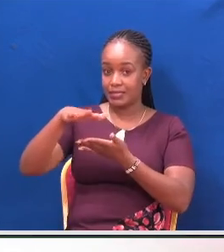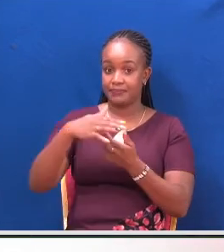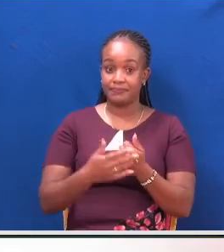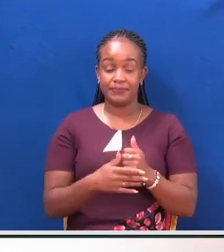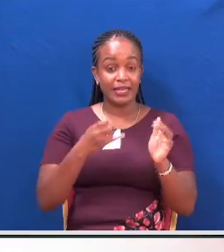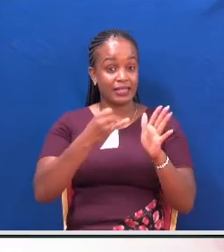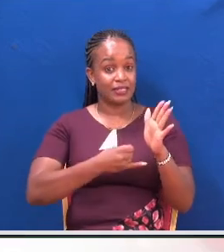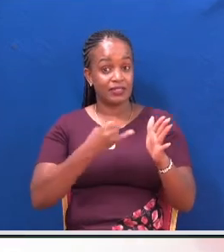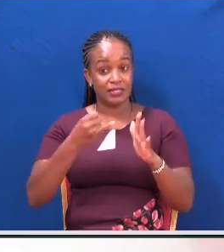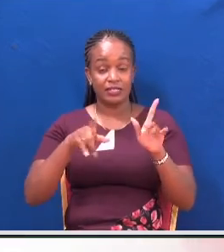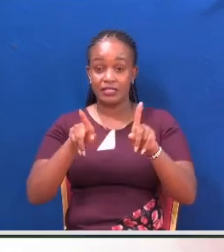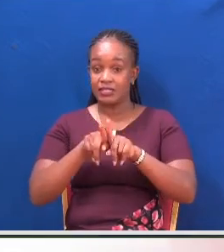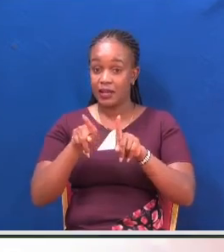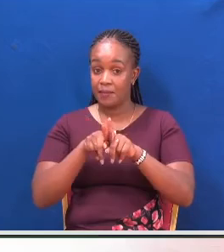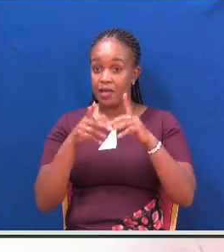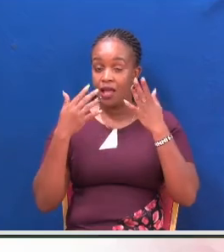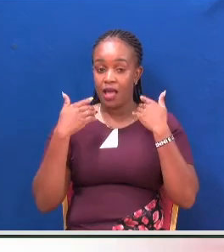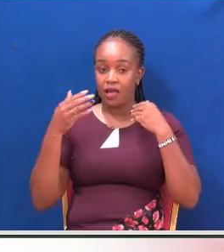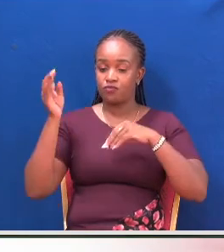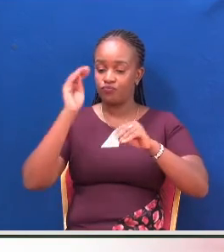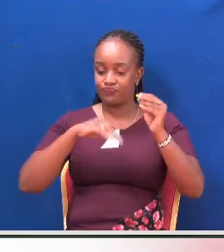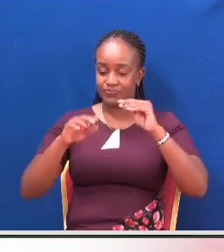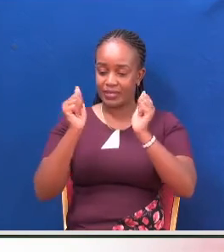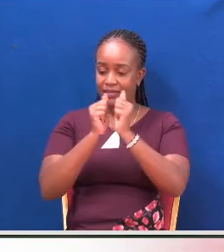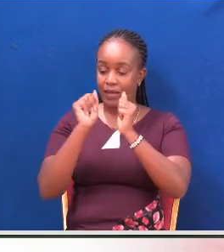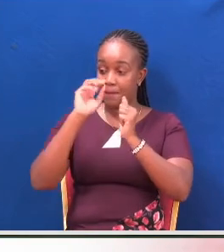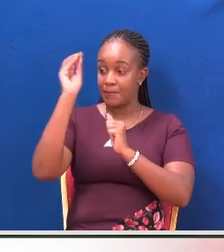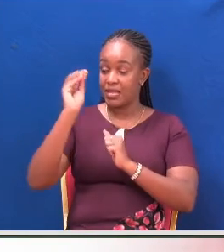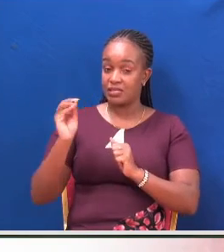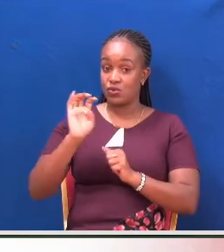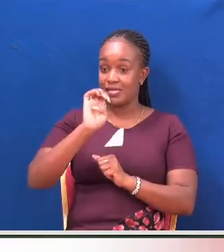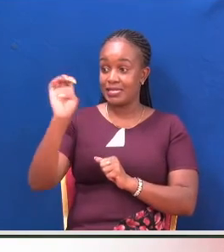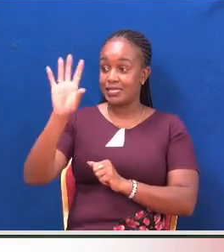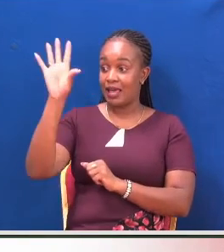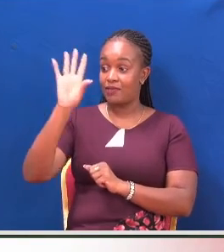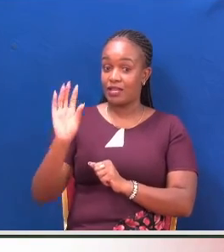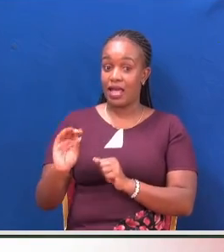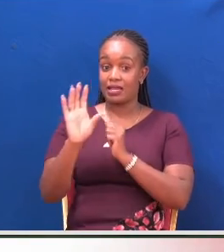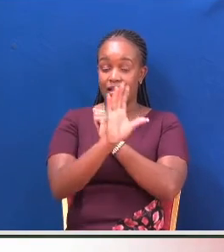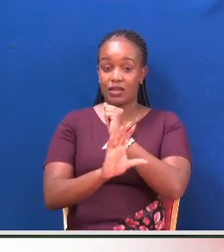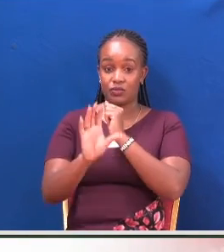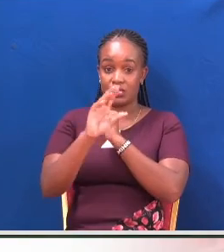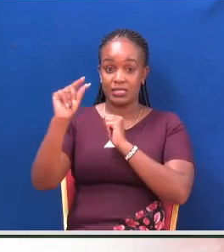Industrialization and manufacturing are estimated to contribute 10% to the East African country's GDP.